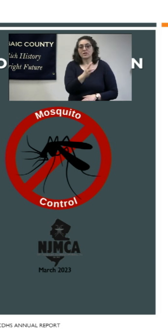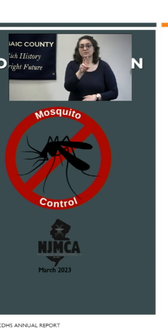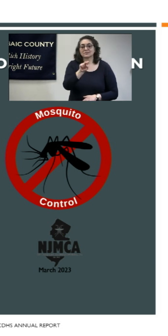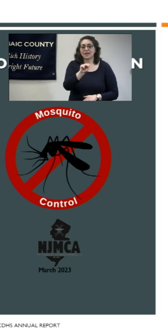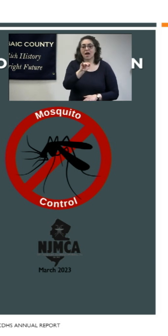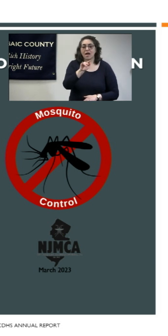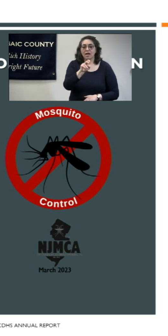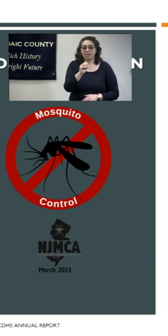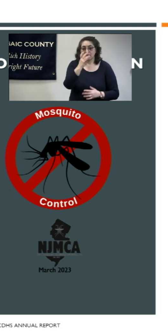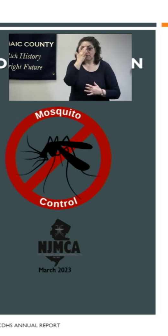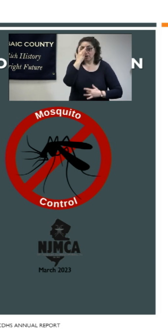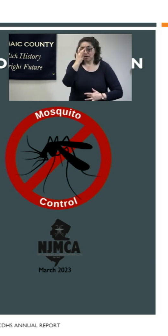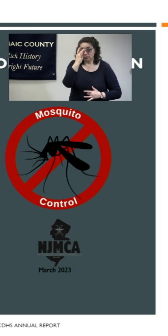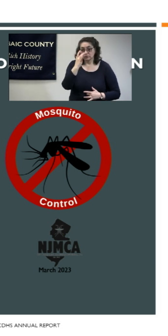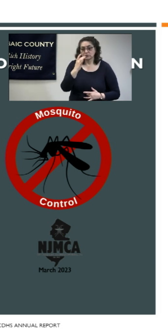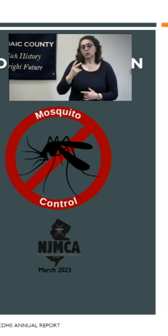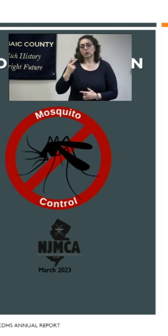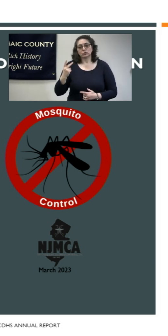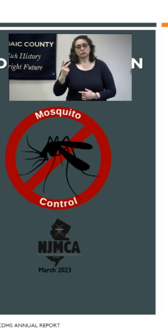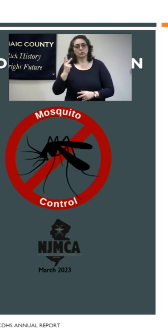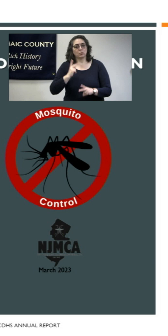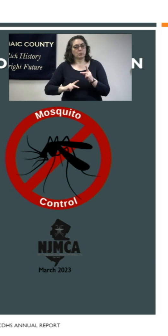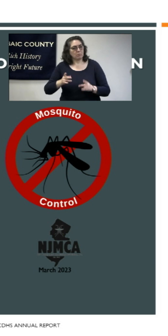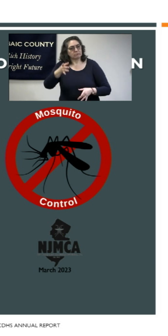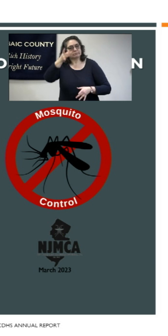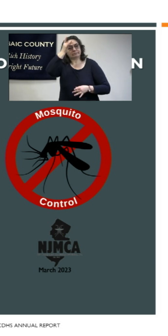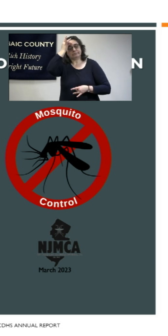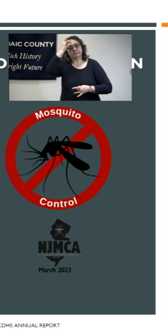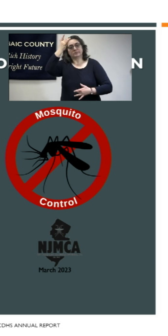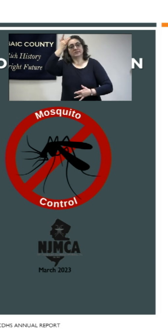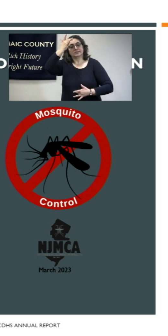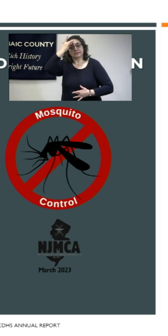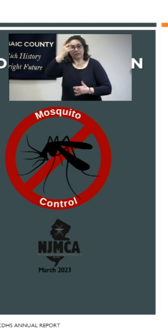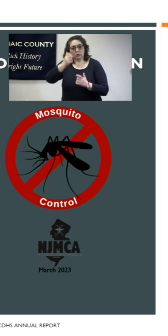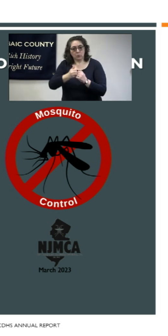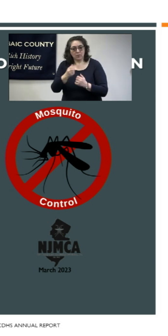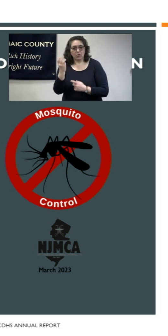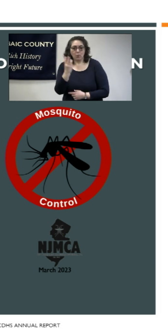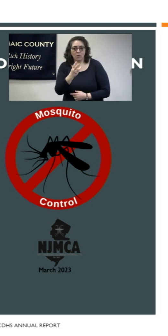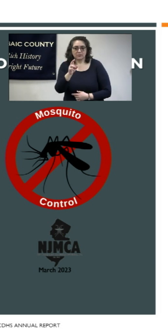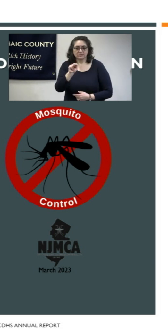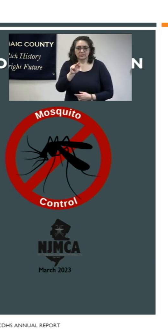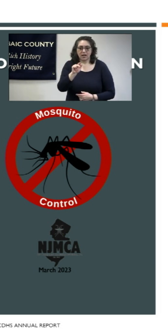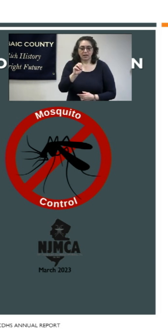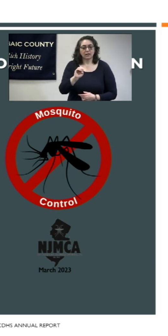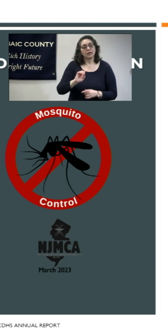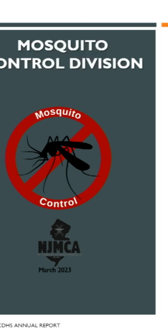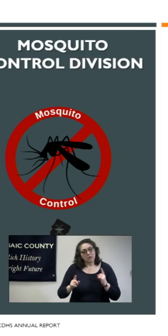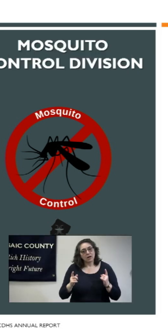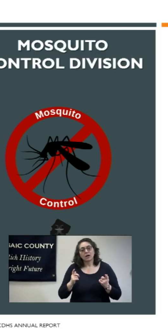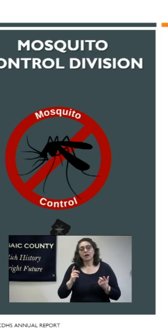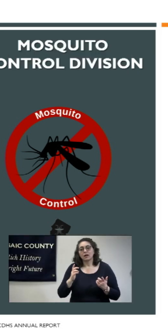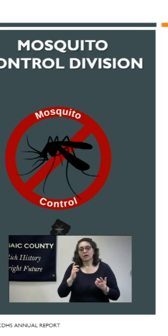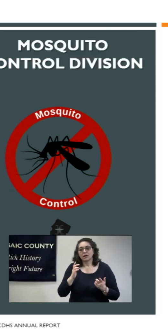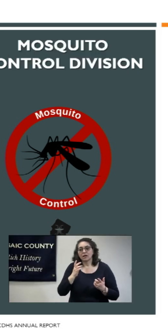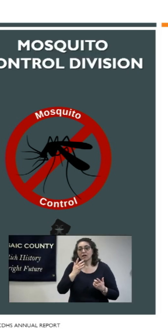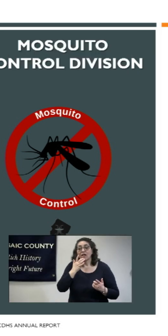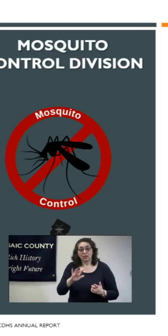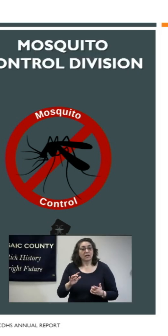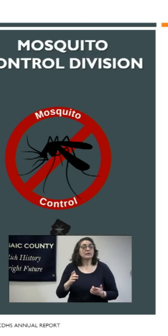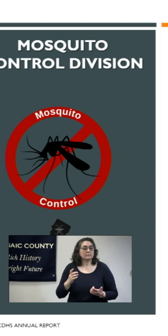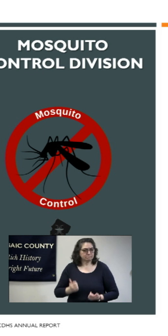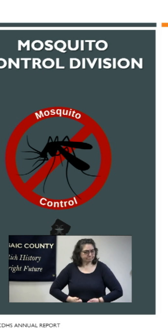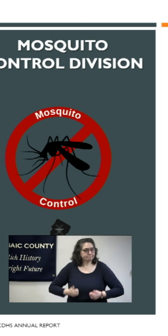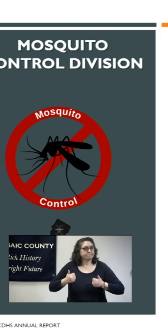There were two cases of West Nile virus in Passaic County, but happily no one lost their lives for